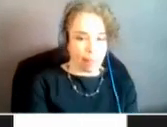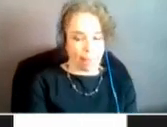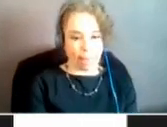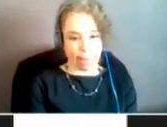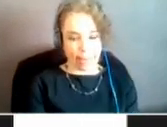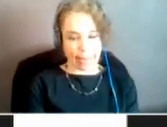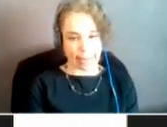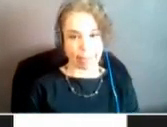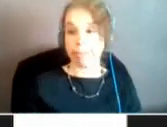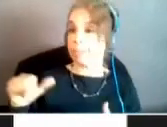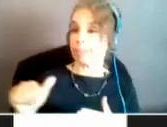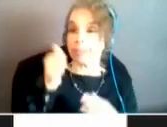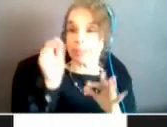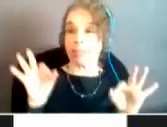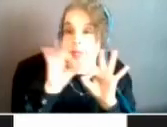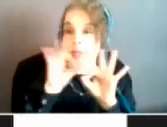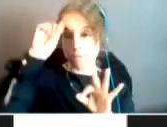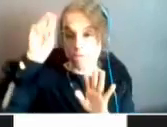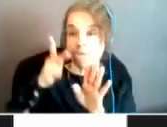So what are some of the implications for